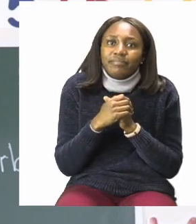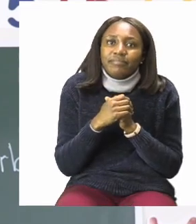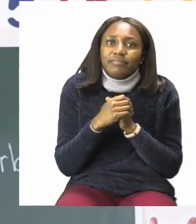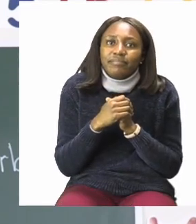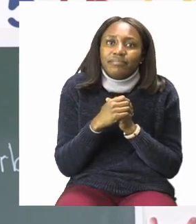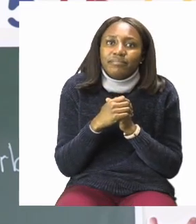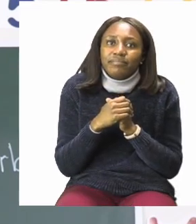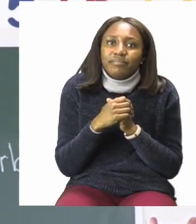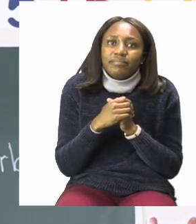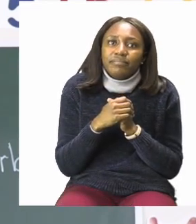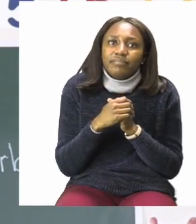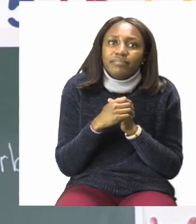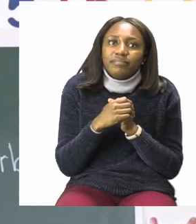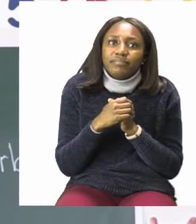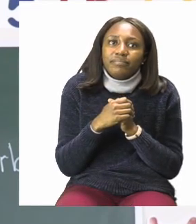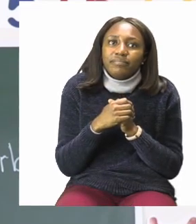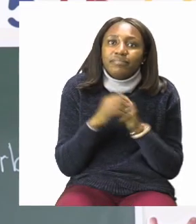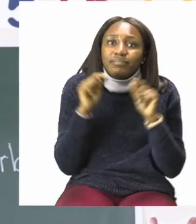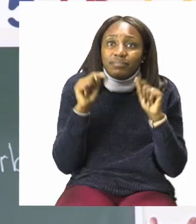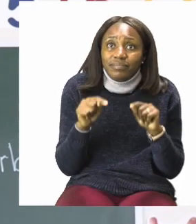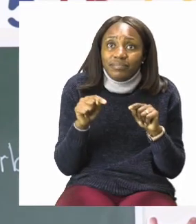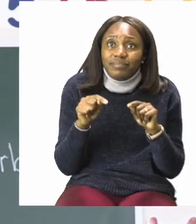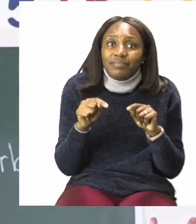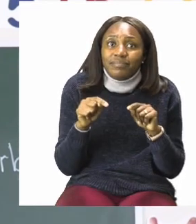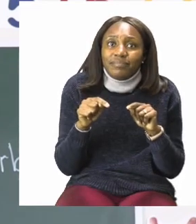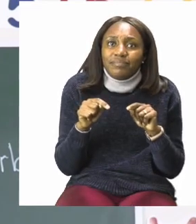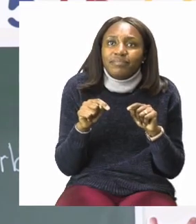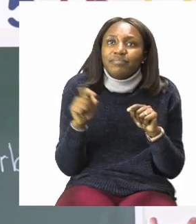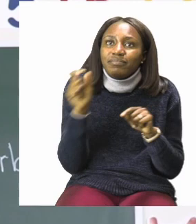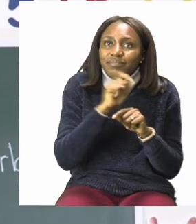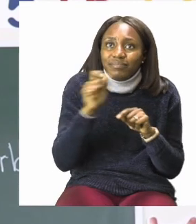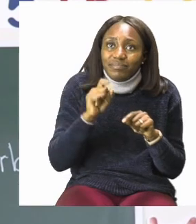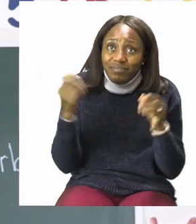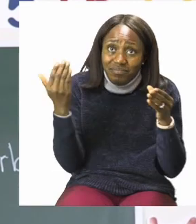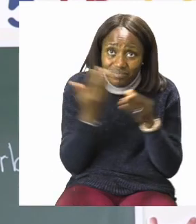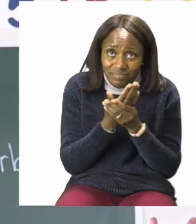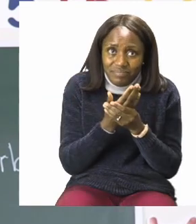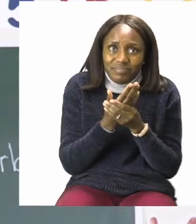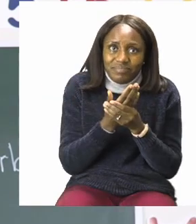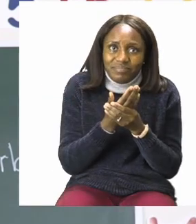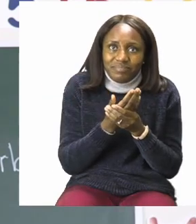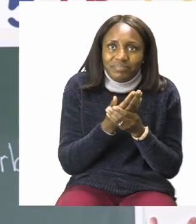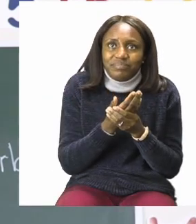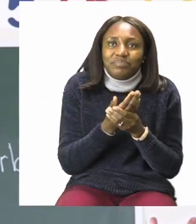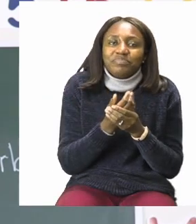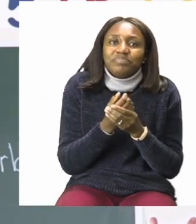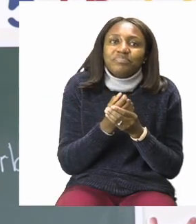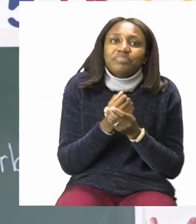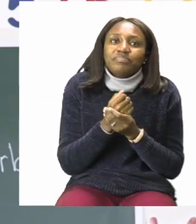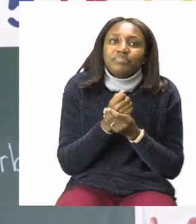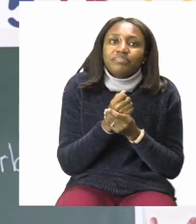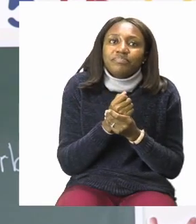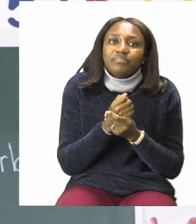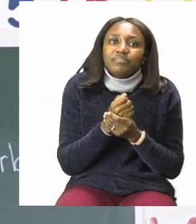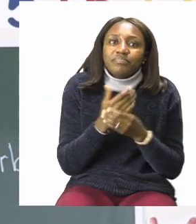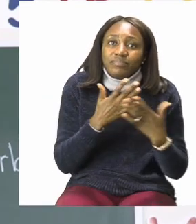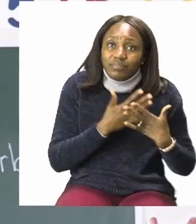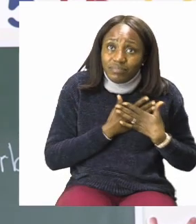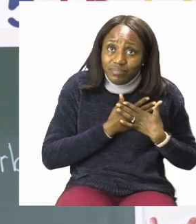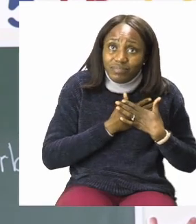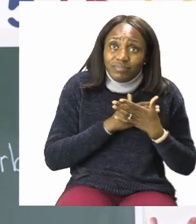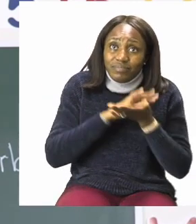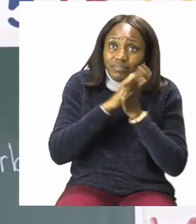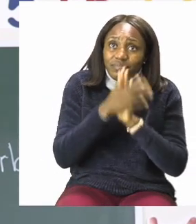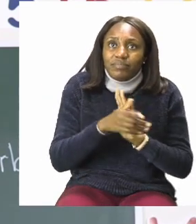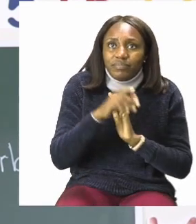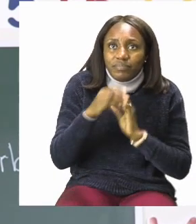Now let us try and put our new words into the sentences. We have love turning into